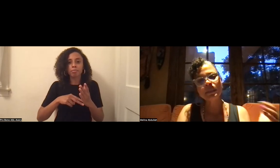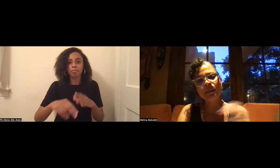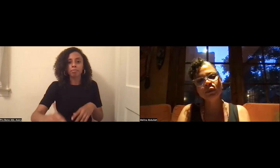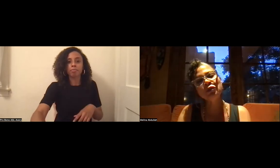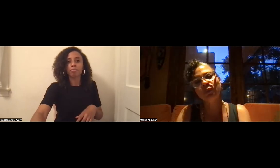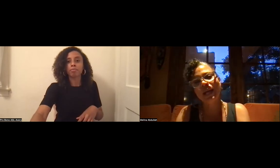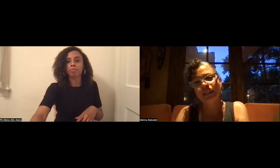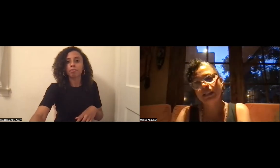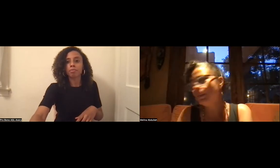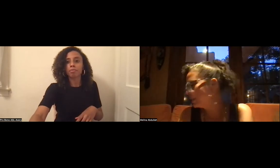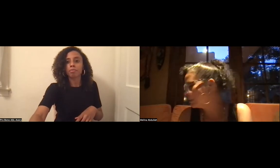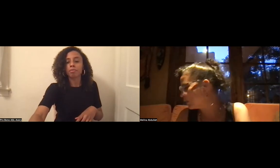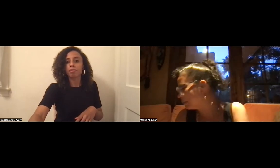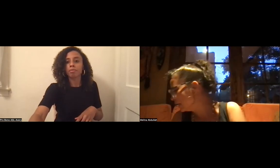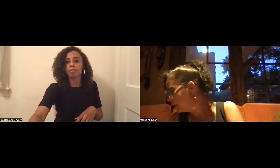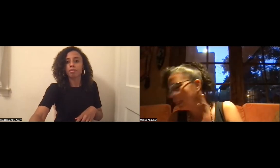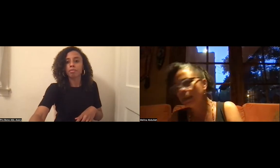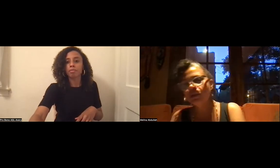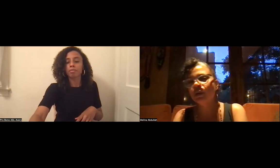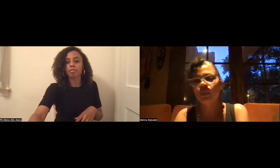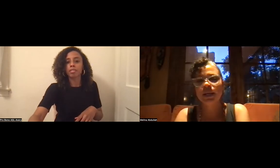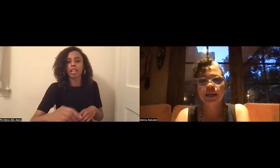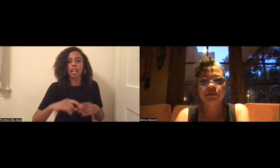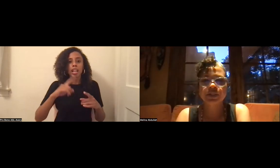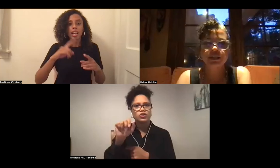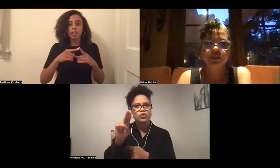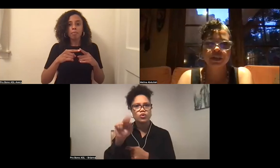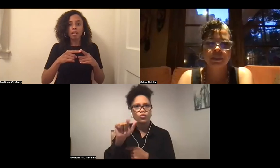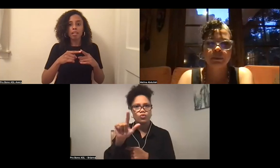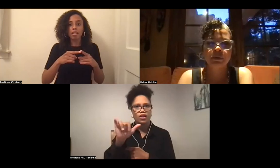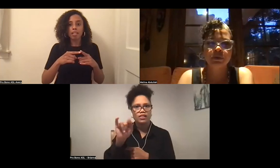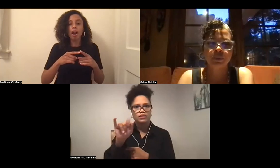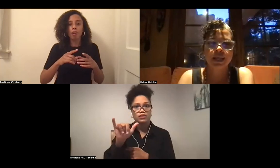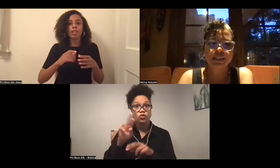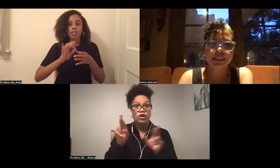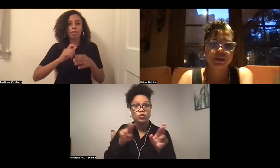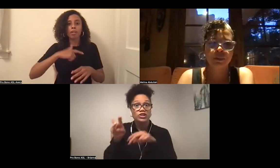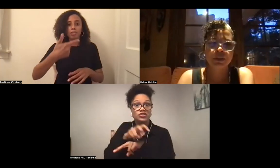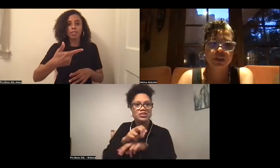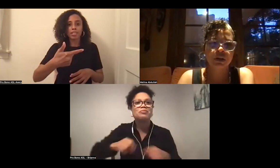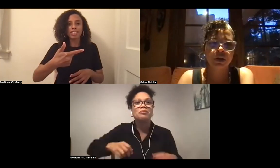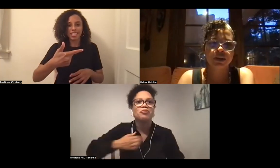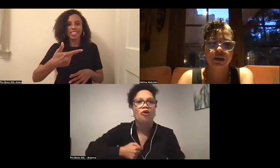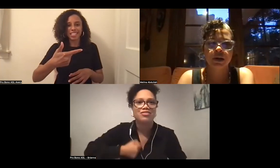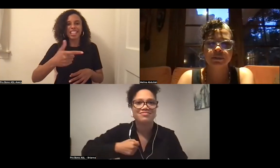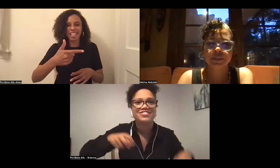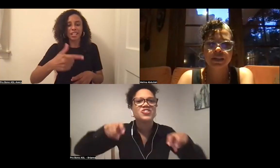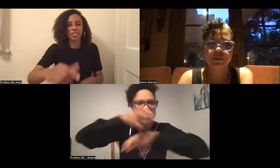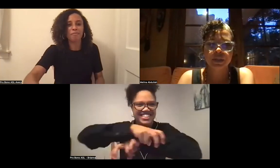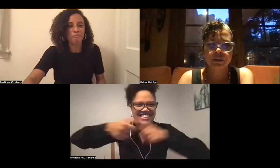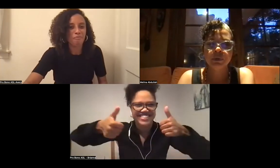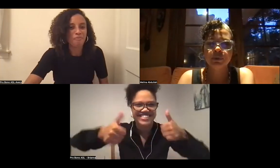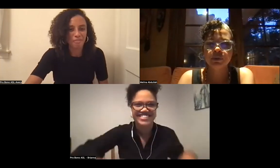is about mutuality. Who can jump into a quick conversation about mutuality, or what she calls the heart of